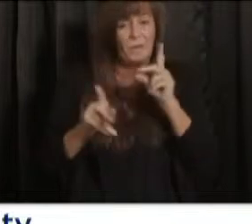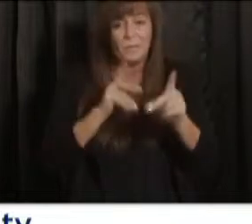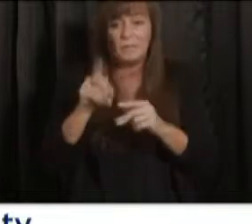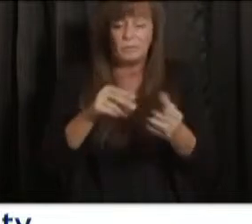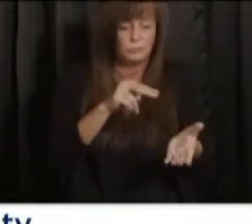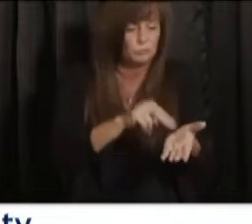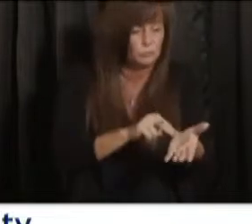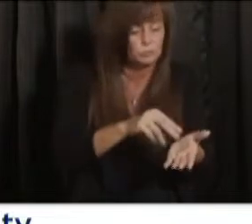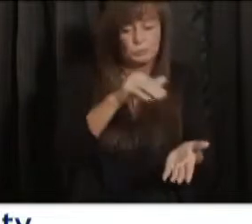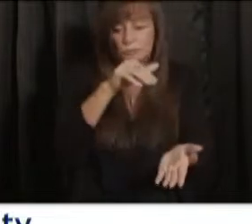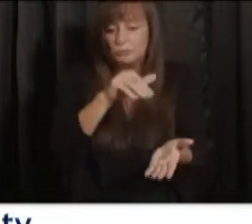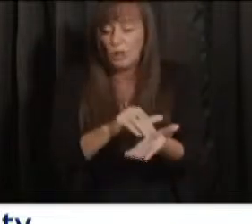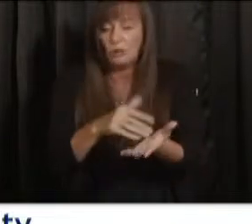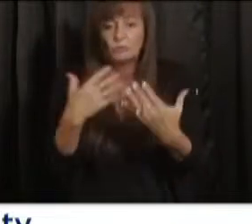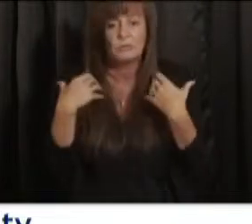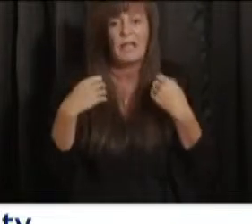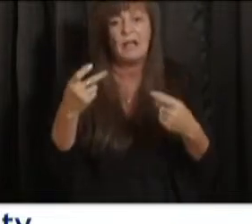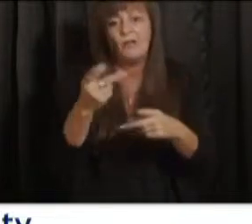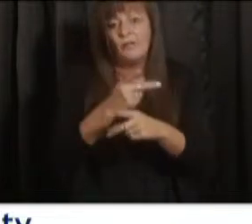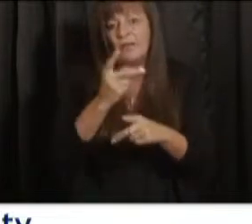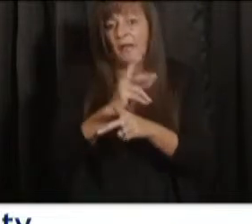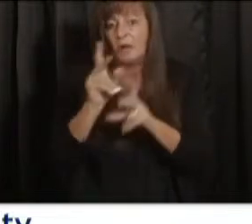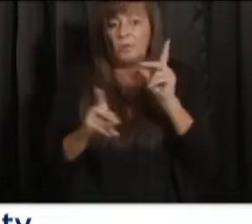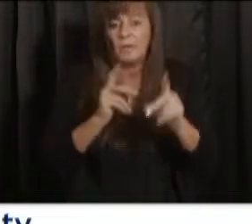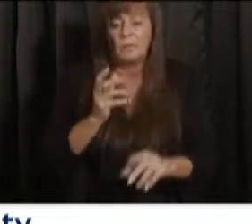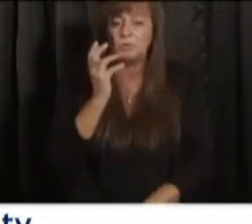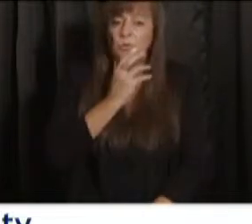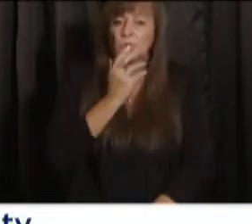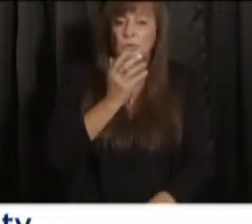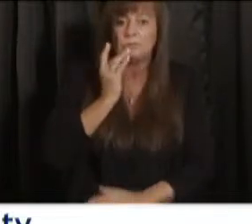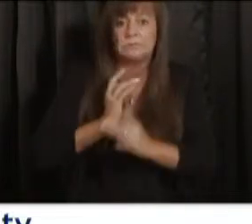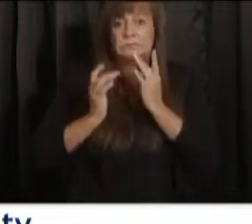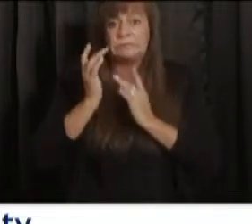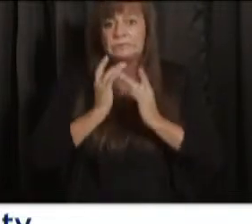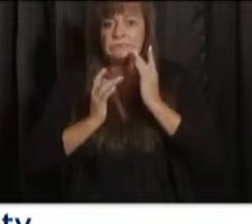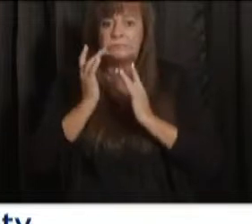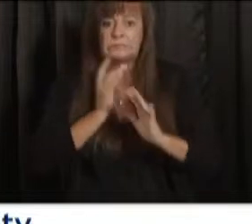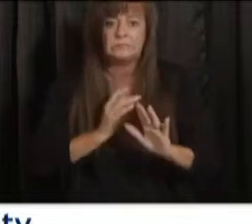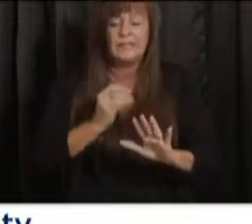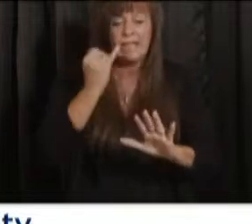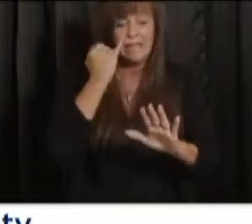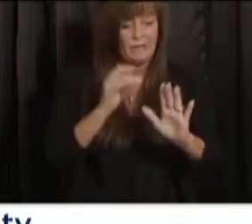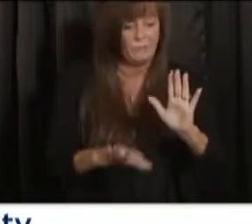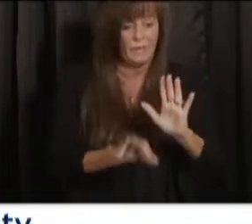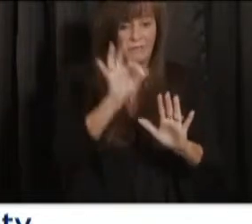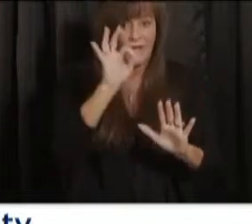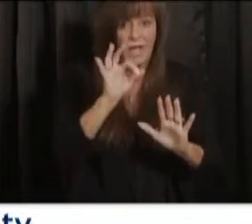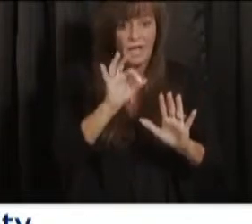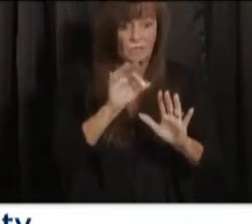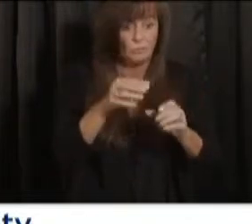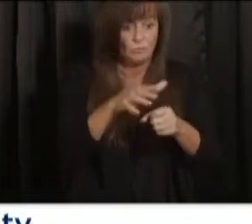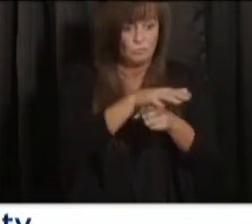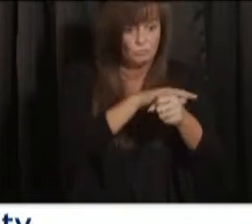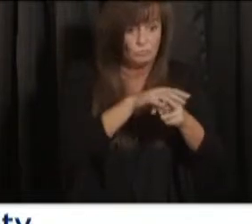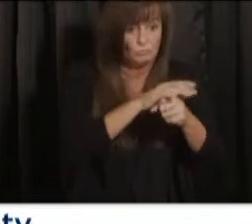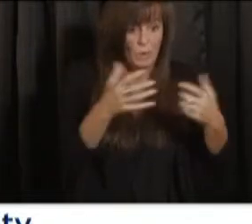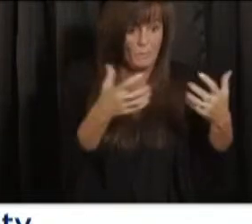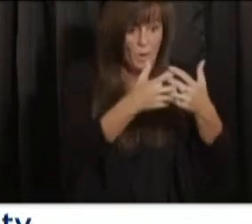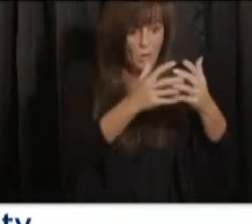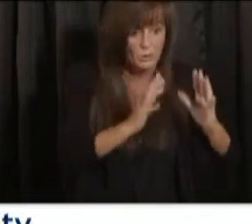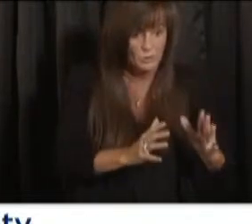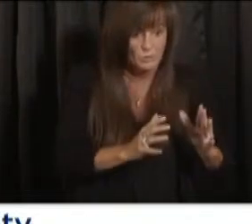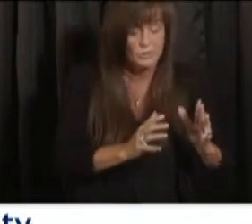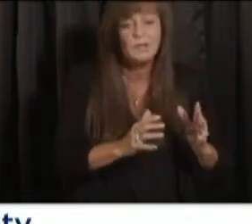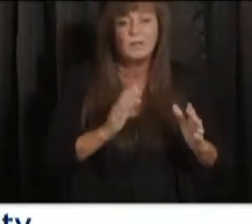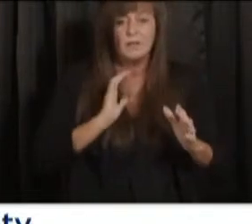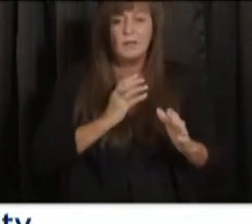very grueling time for healthcare workers. That is one area that if we find regional partners that want it. My administration met with